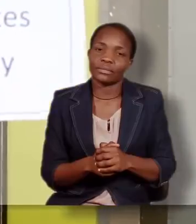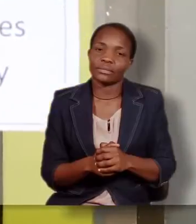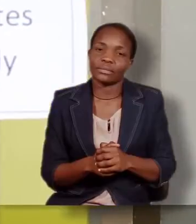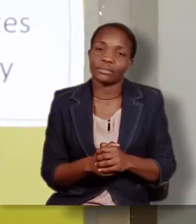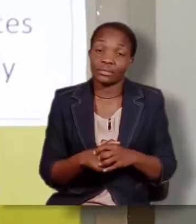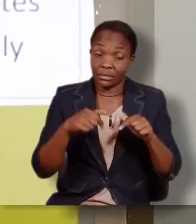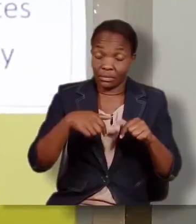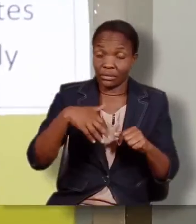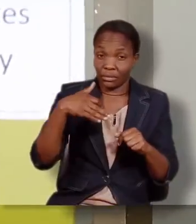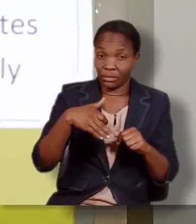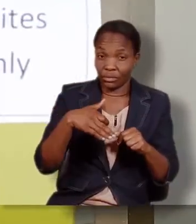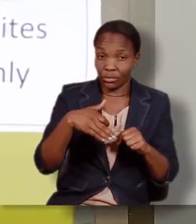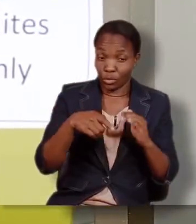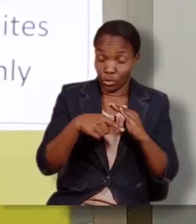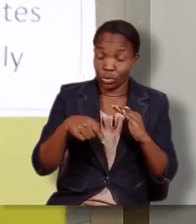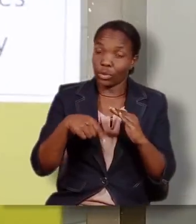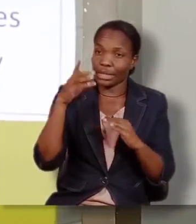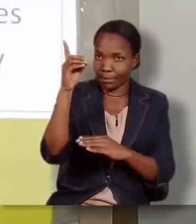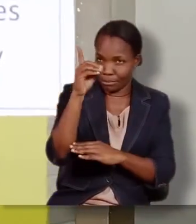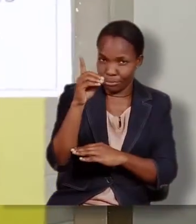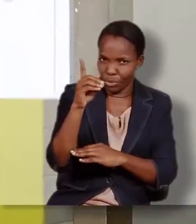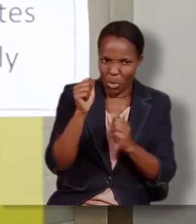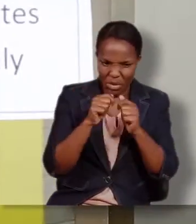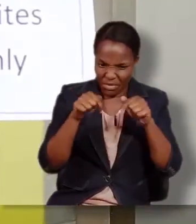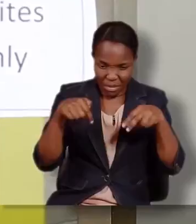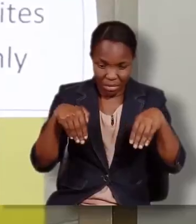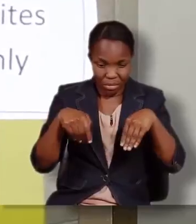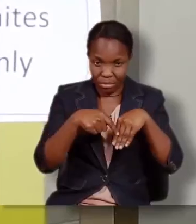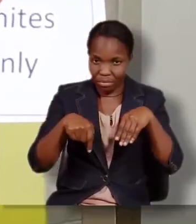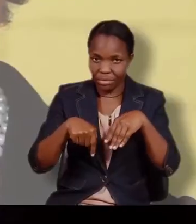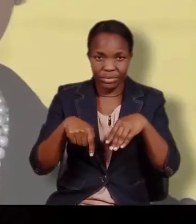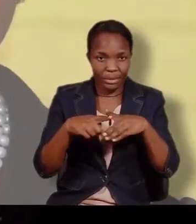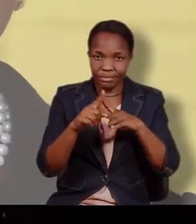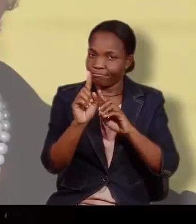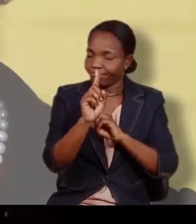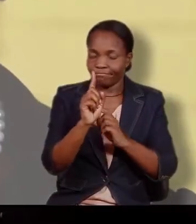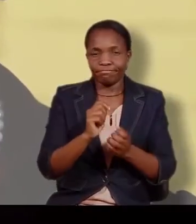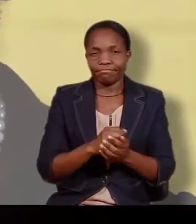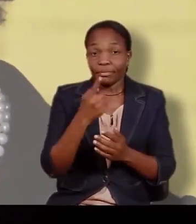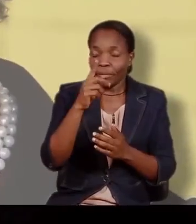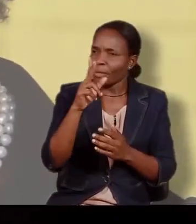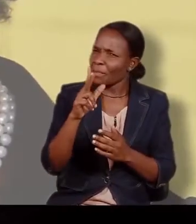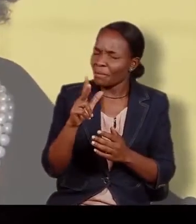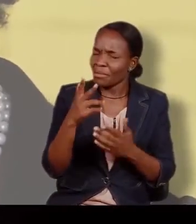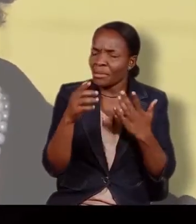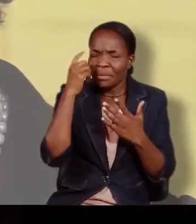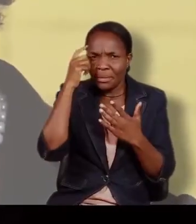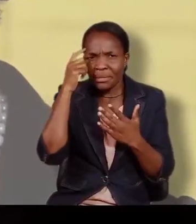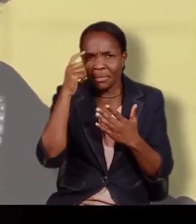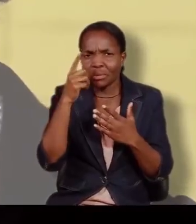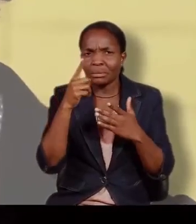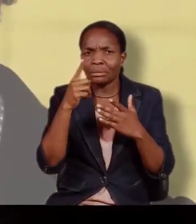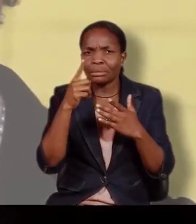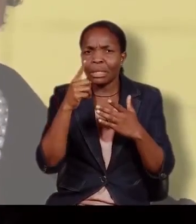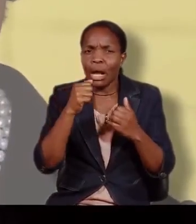And in Namibia is a modern democracy where this will never occur again. But viewers, imagine this is what